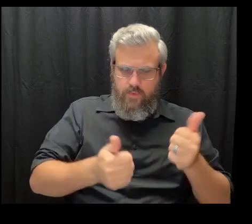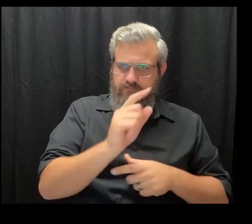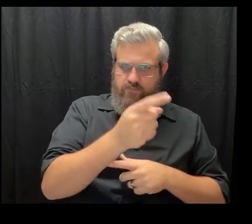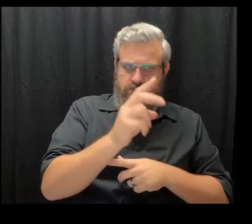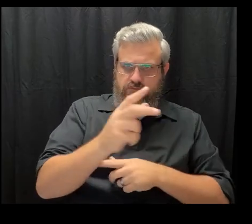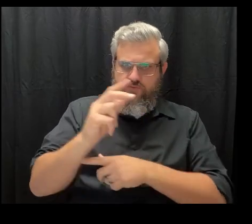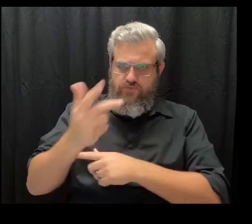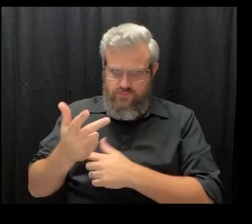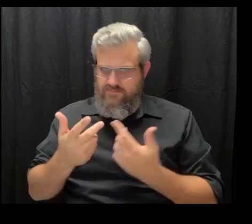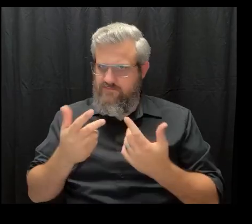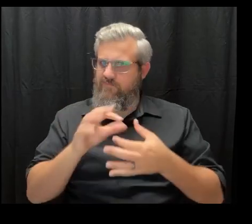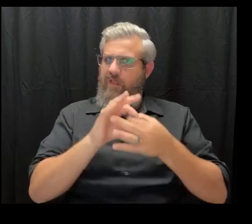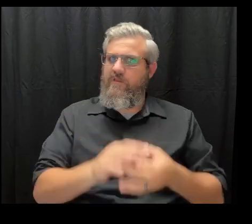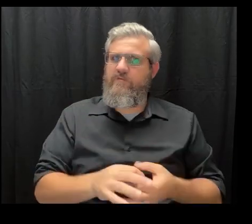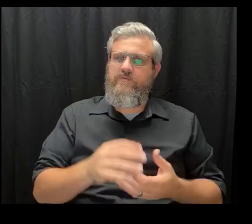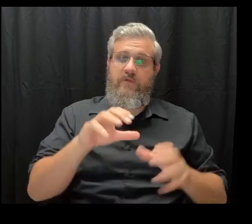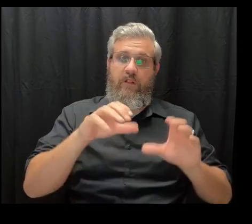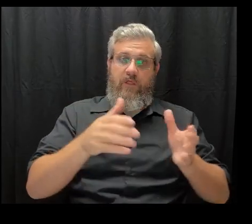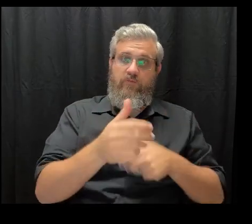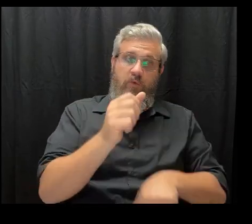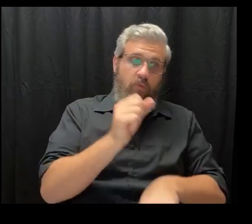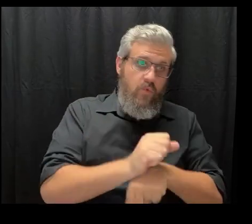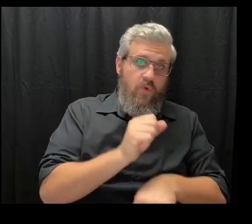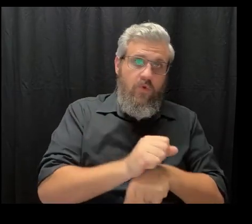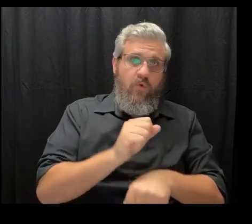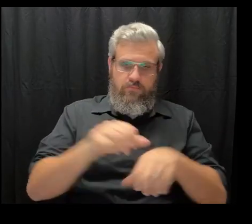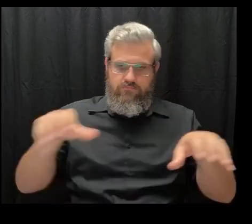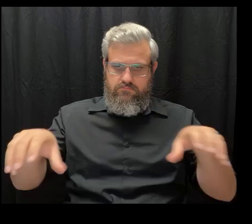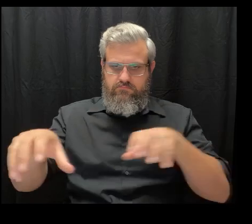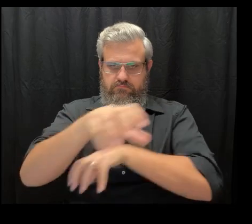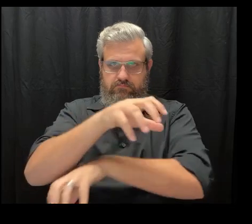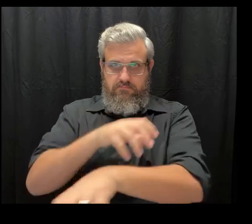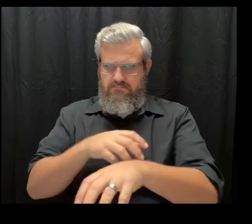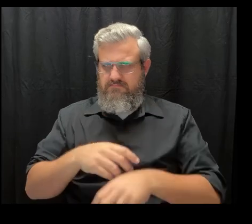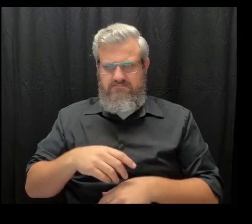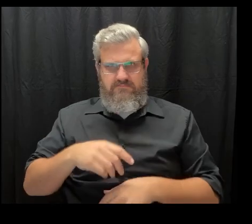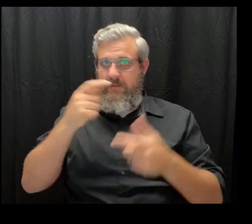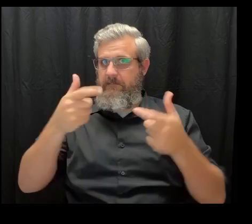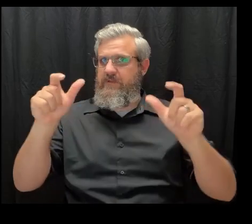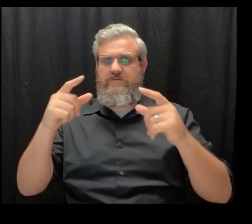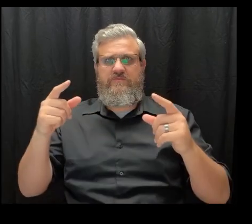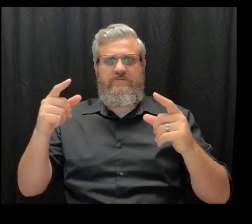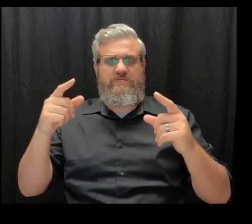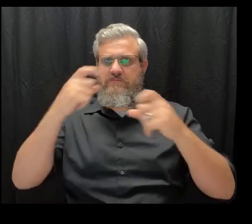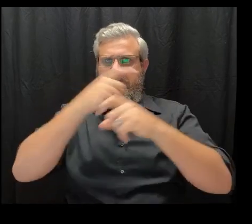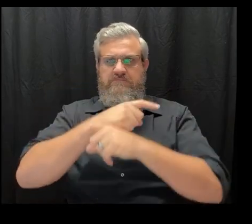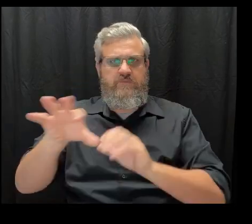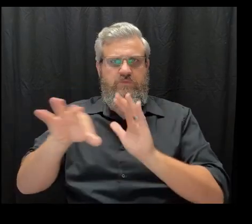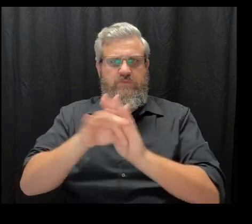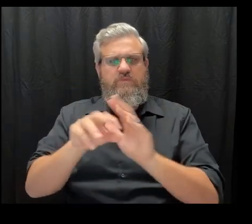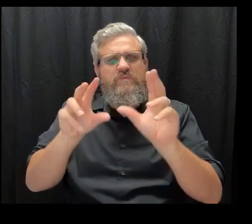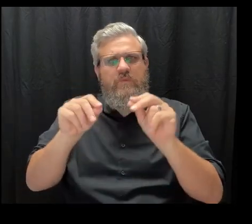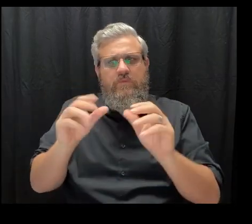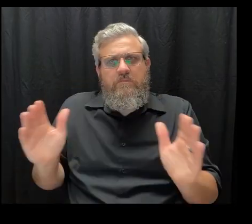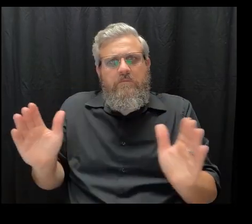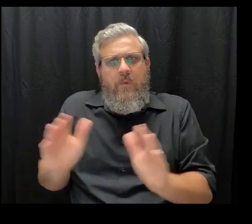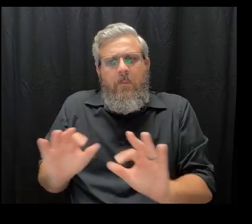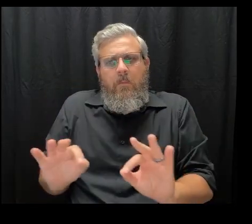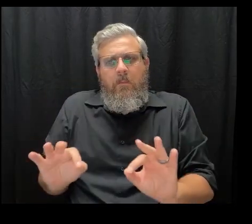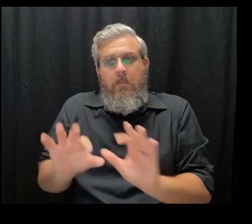or center rotations. Choices don't have to be big or complicated. Even small decisions can make students feel respected